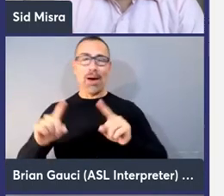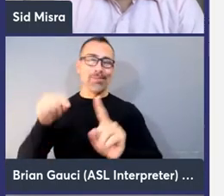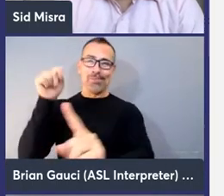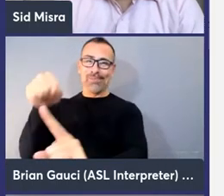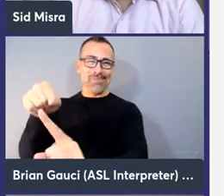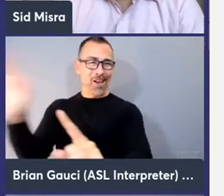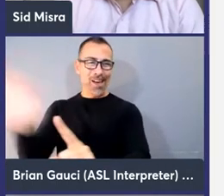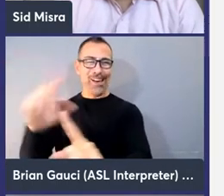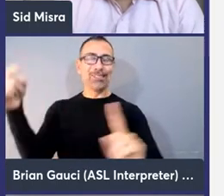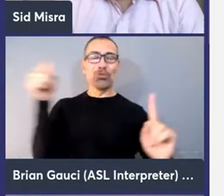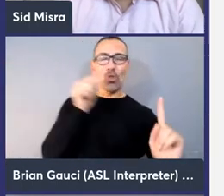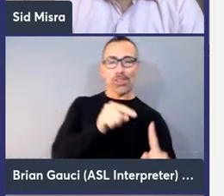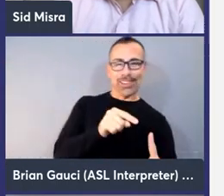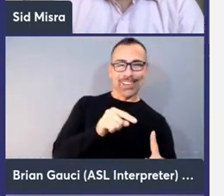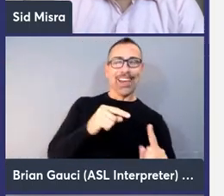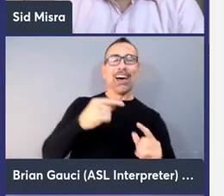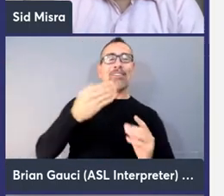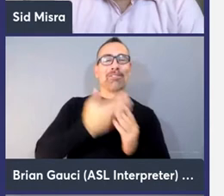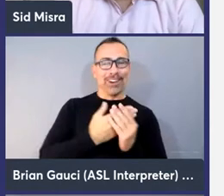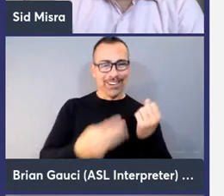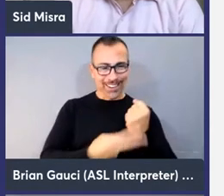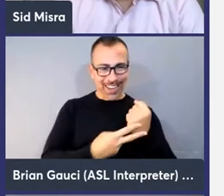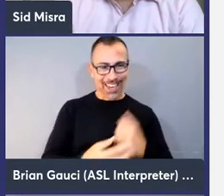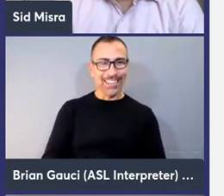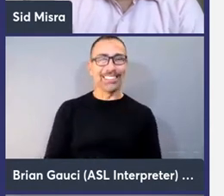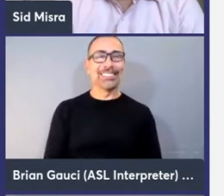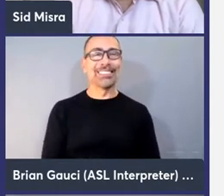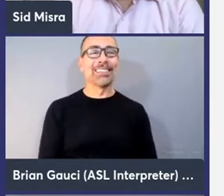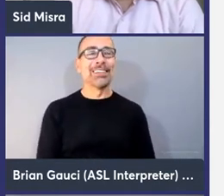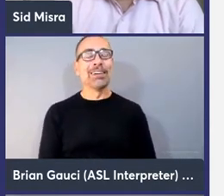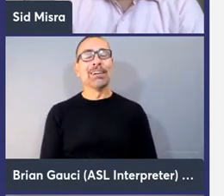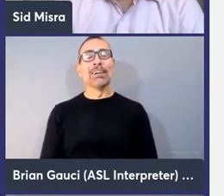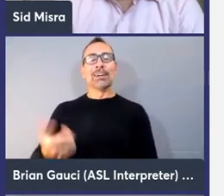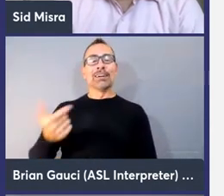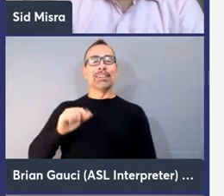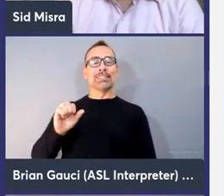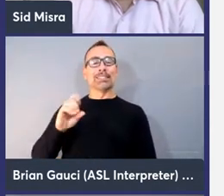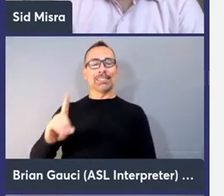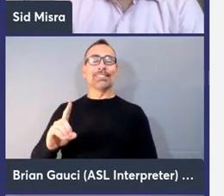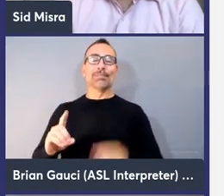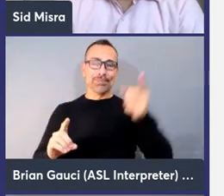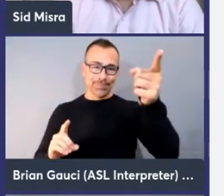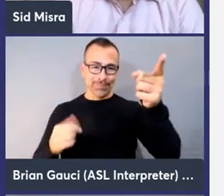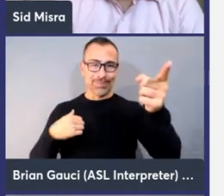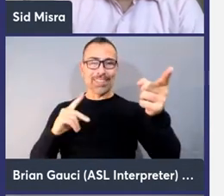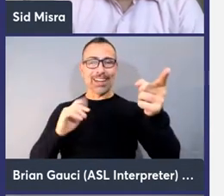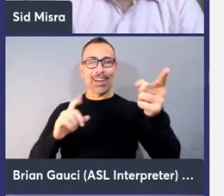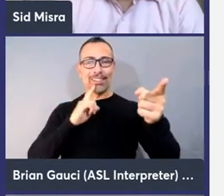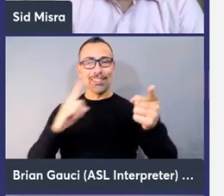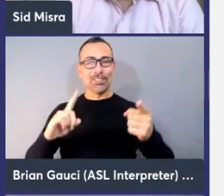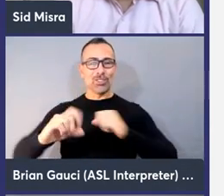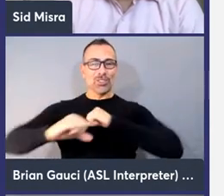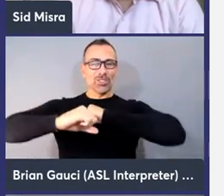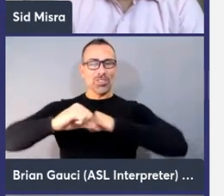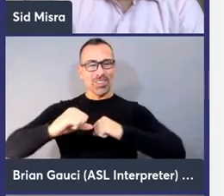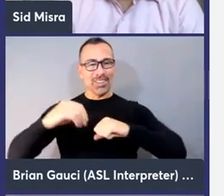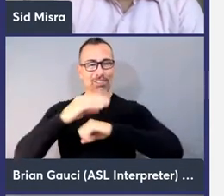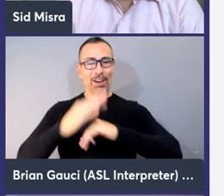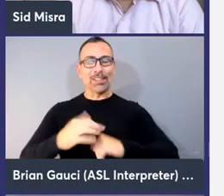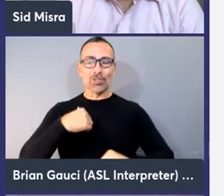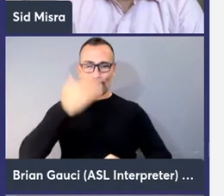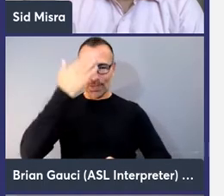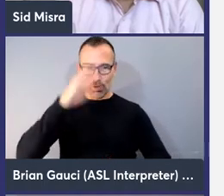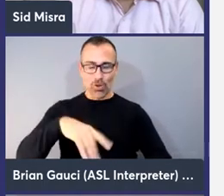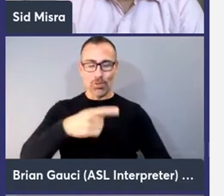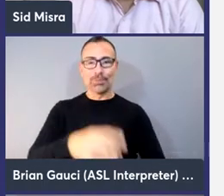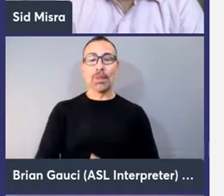at Amazon. So that absolutely resonates. And so we also encrypt the data that's in the cache at